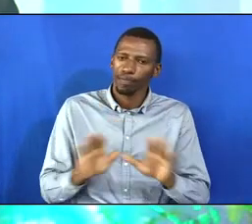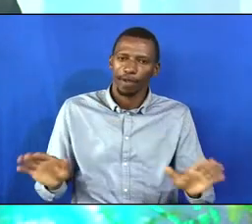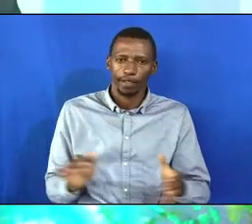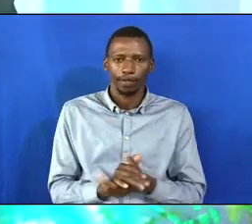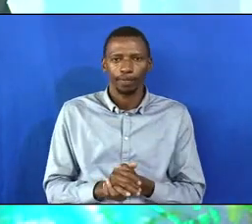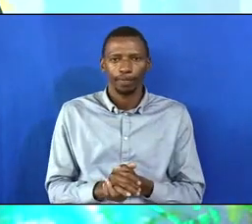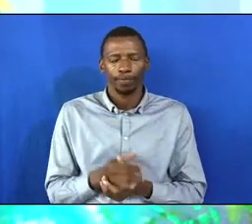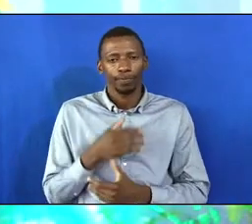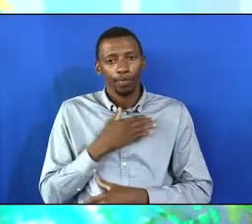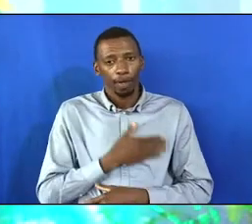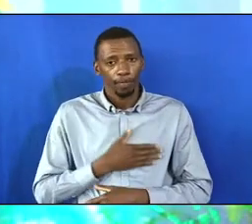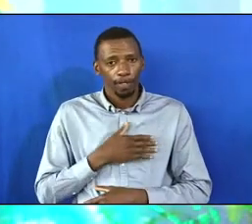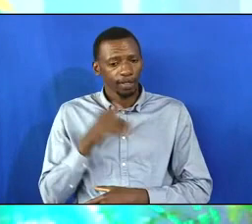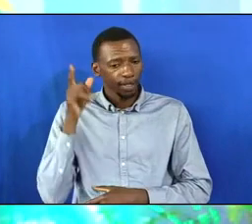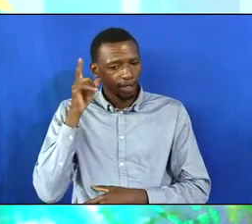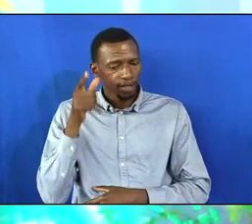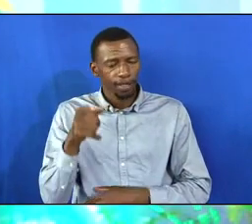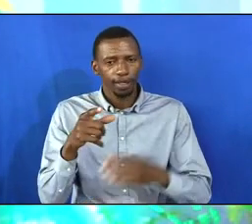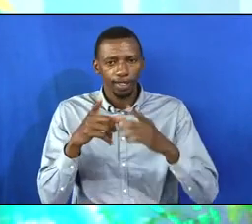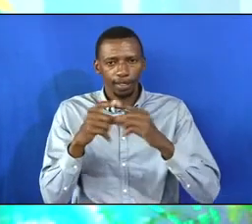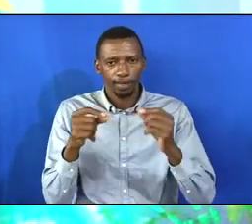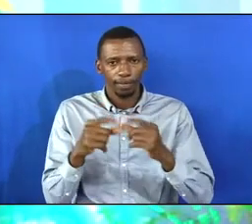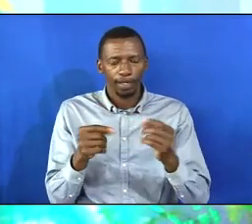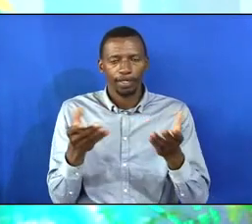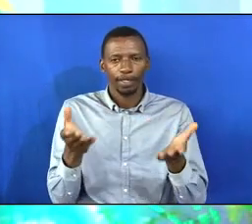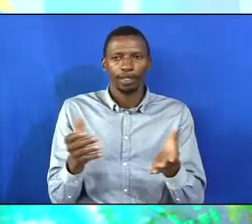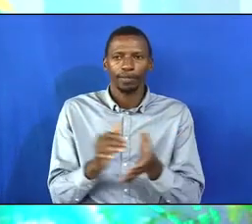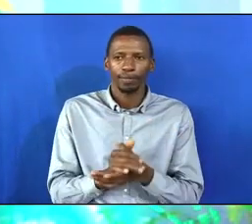Listen to this message here.